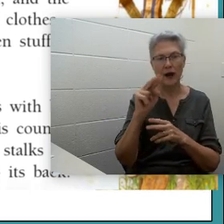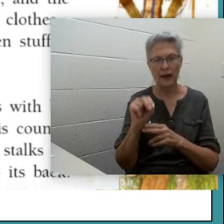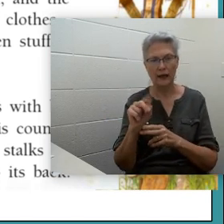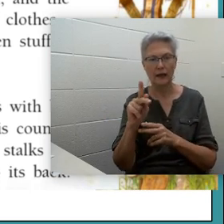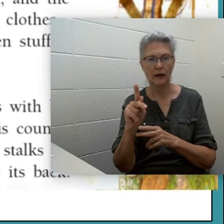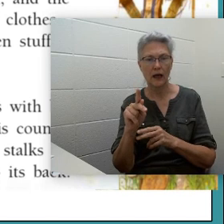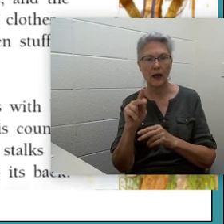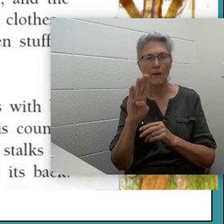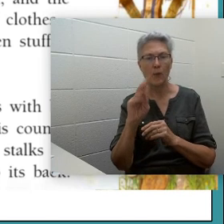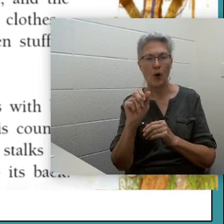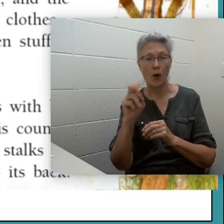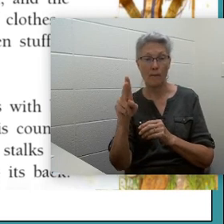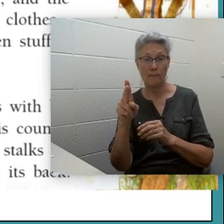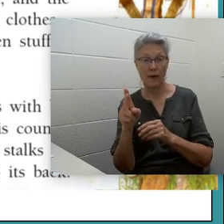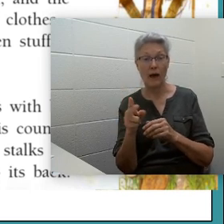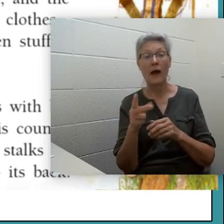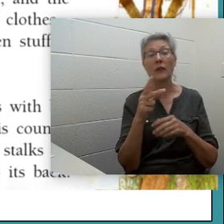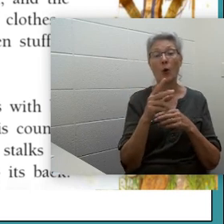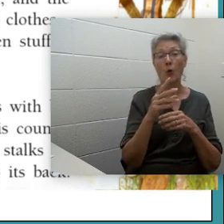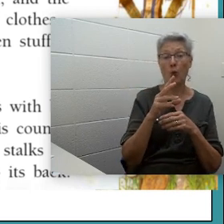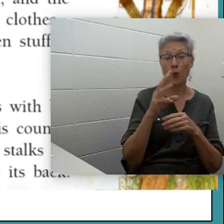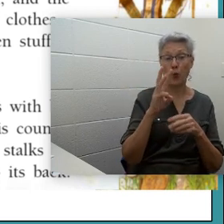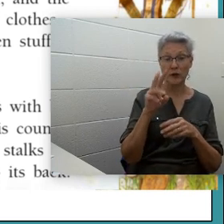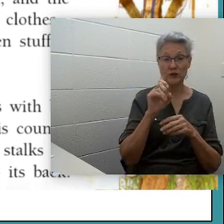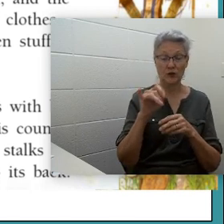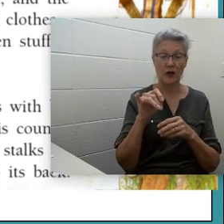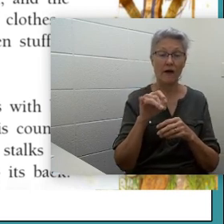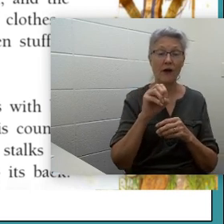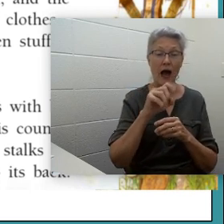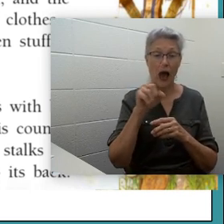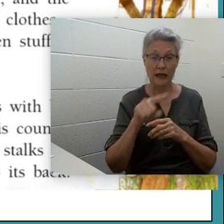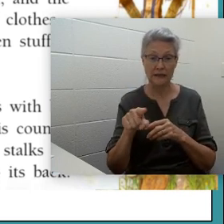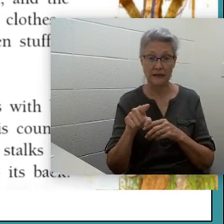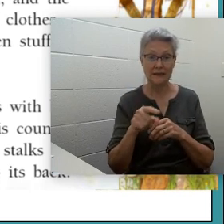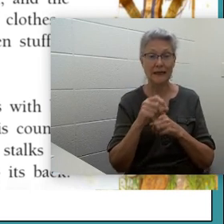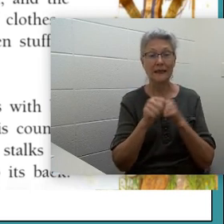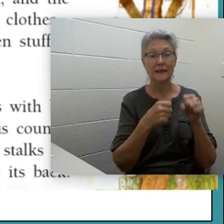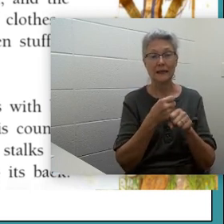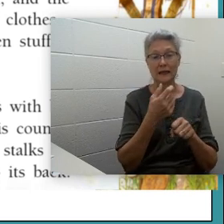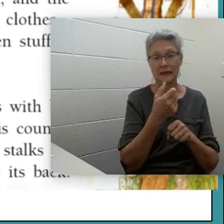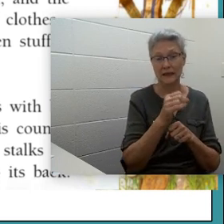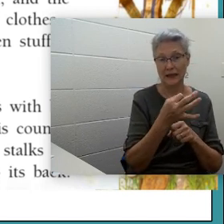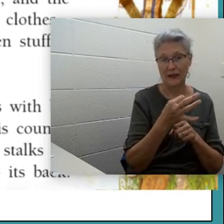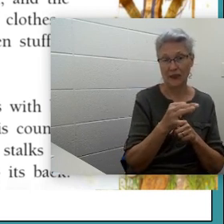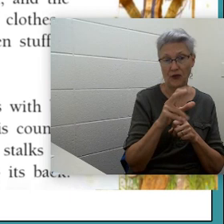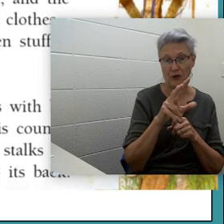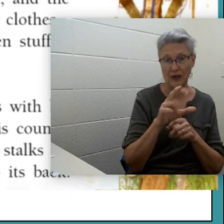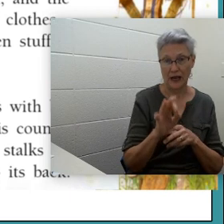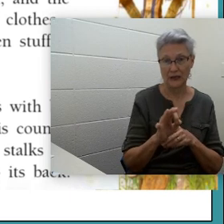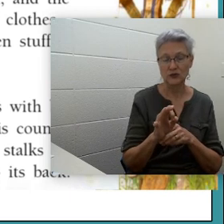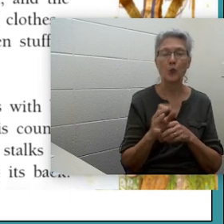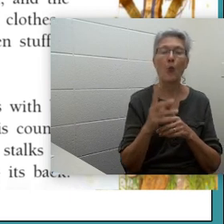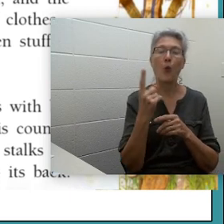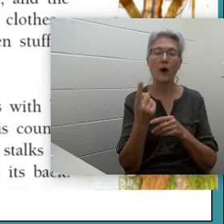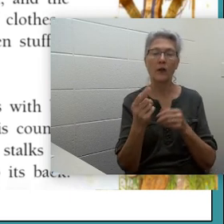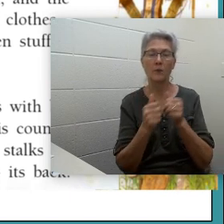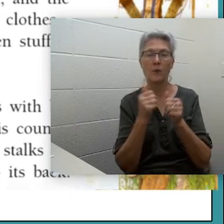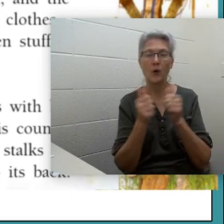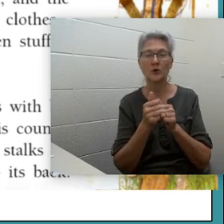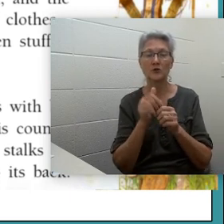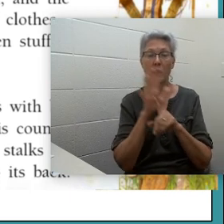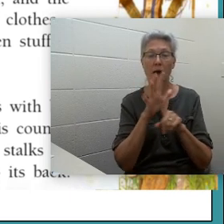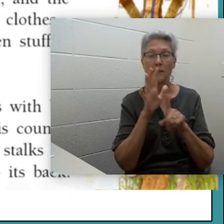most popular films of all time. It is based on a series of popular children's novels written in the early